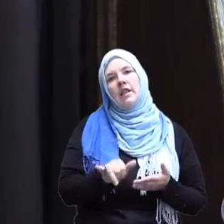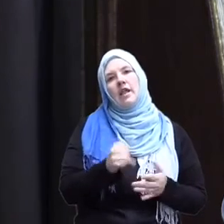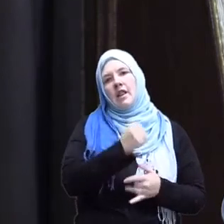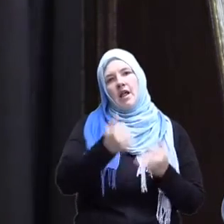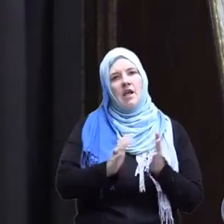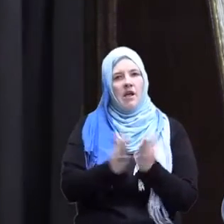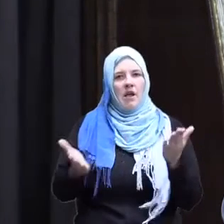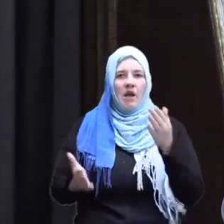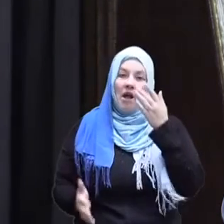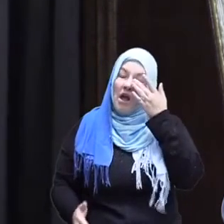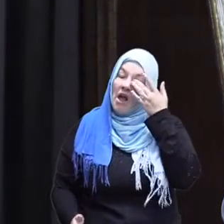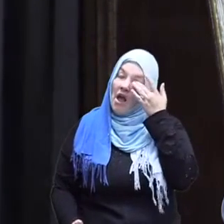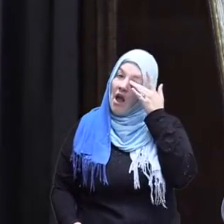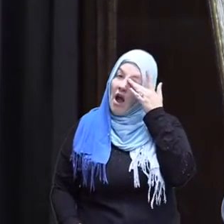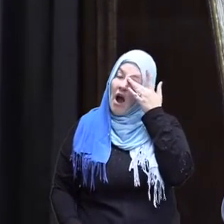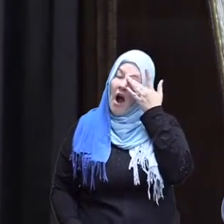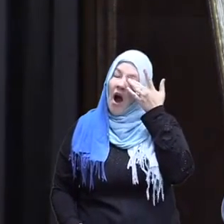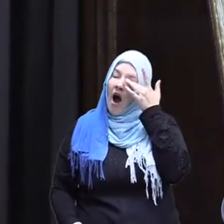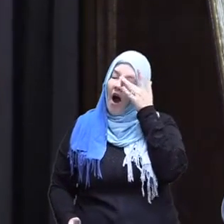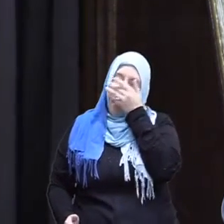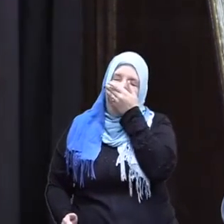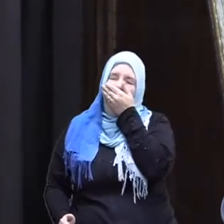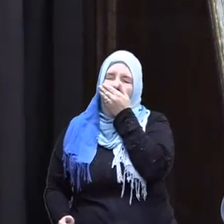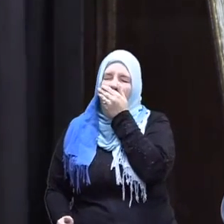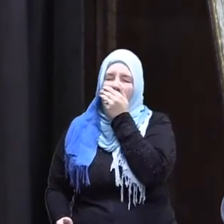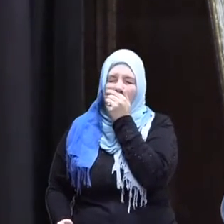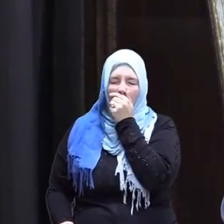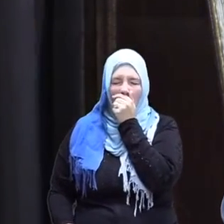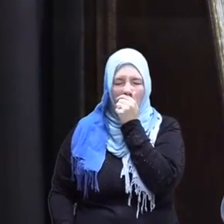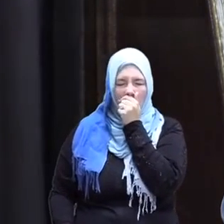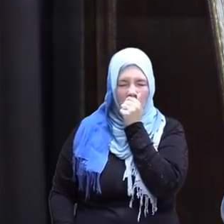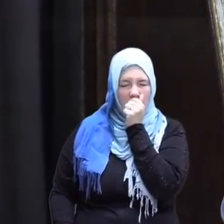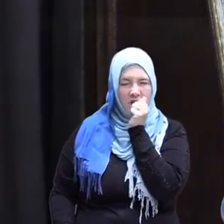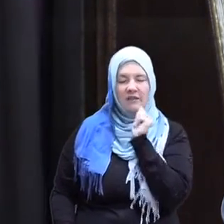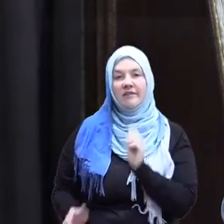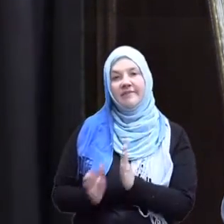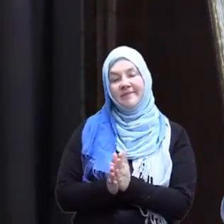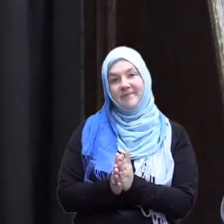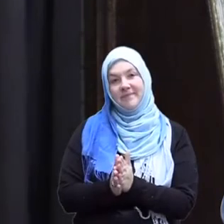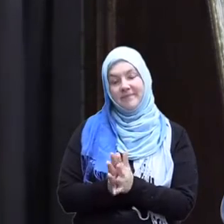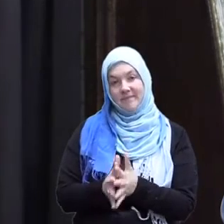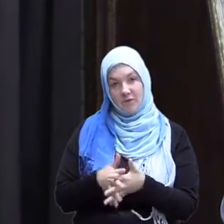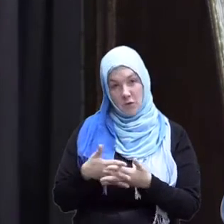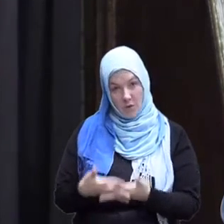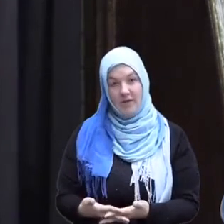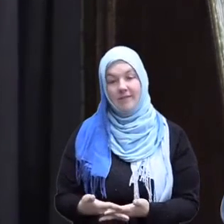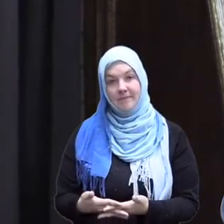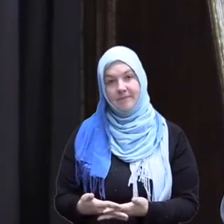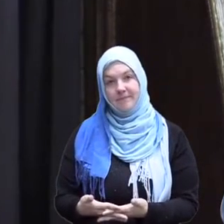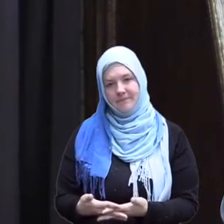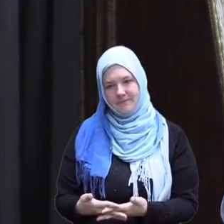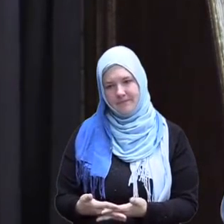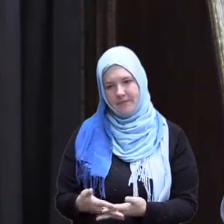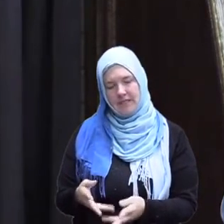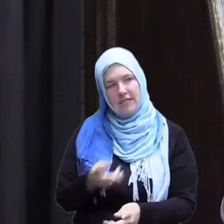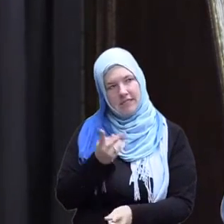last book. This last book, the Quran, is kept by the